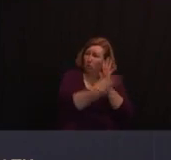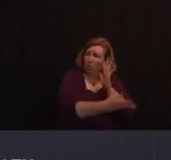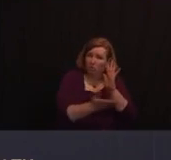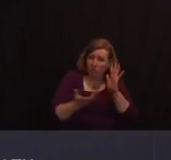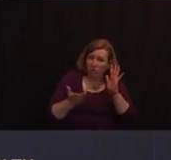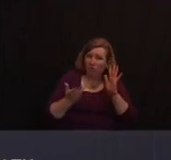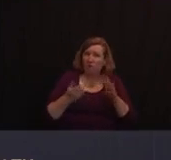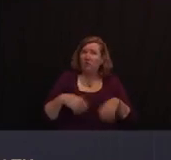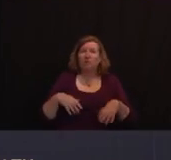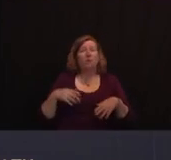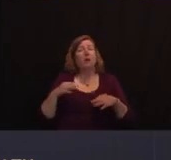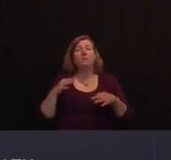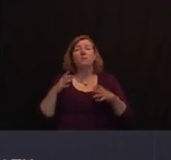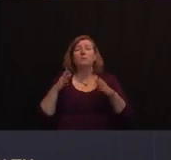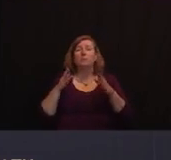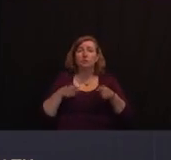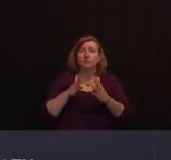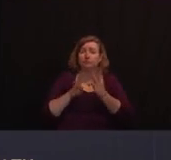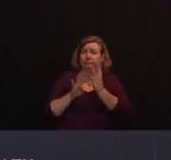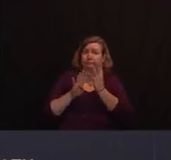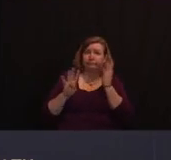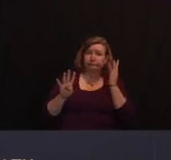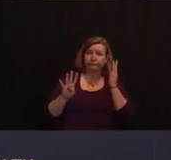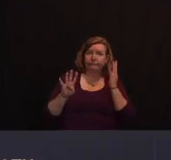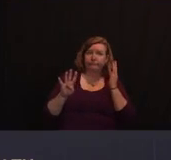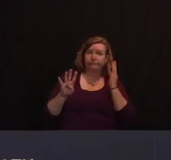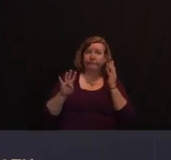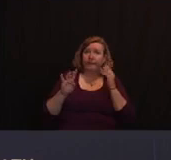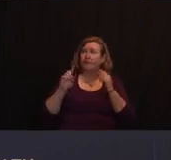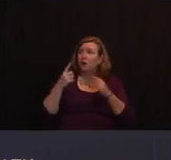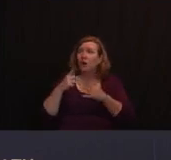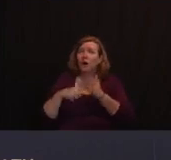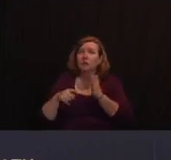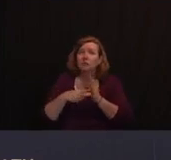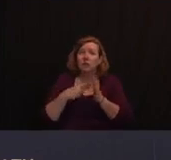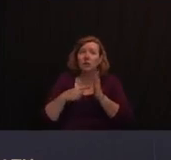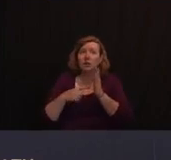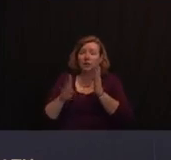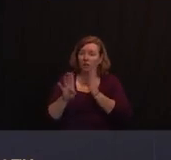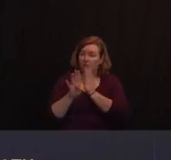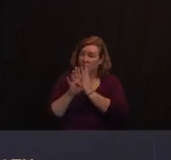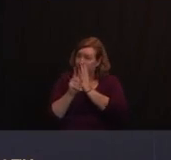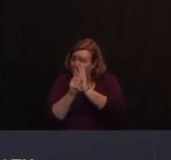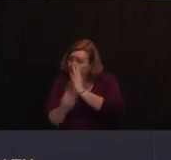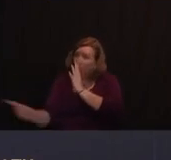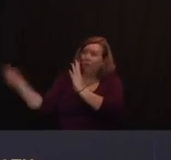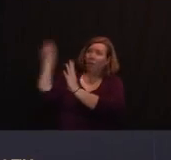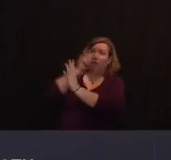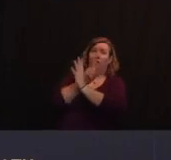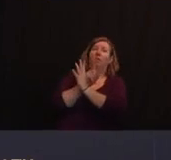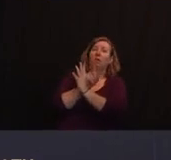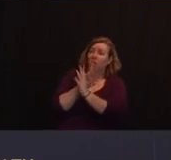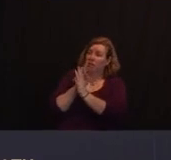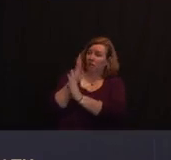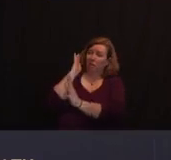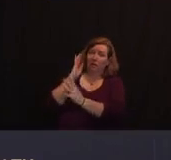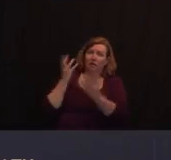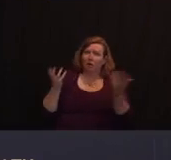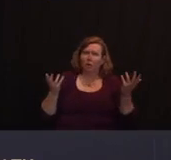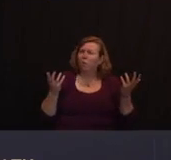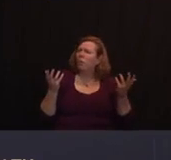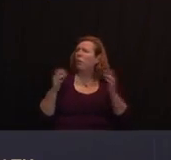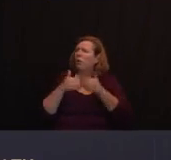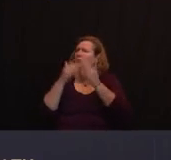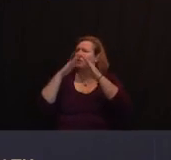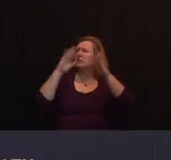line, or are they helped right away and they're fit in? How is this whole system working?